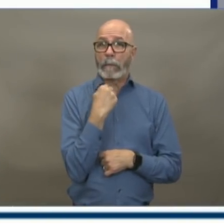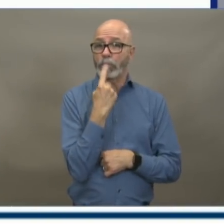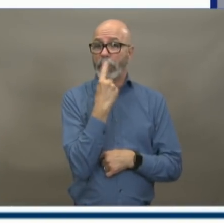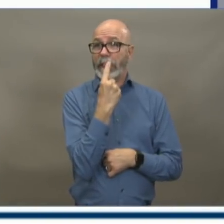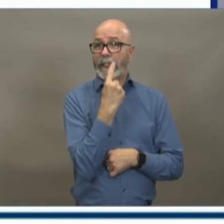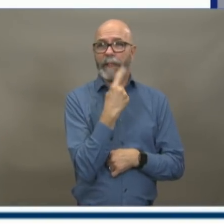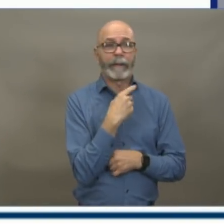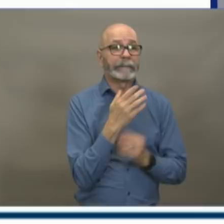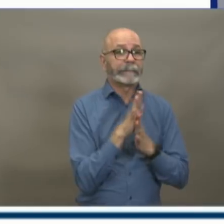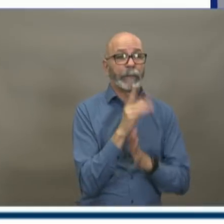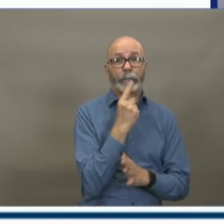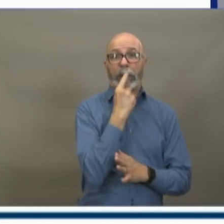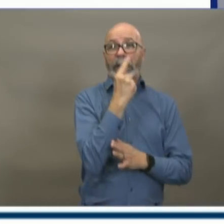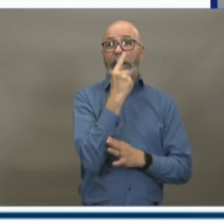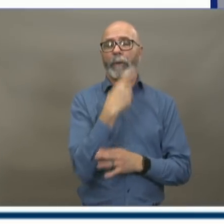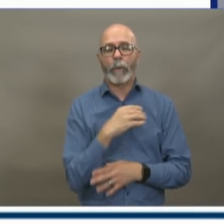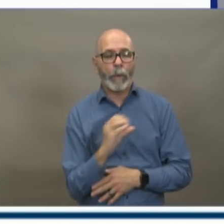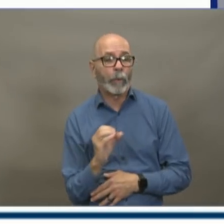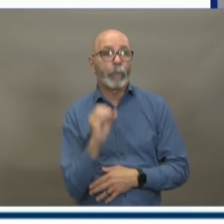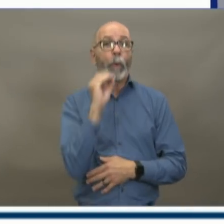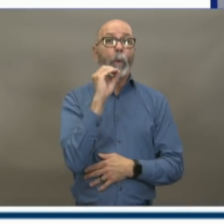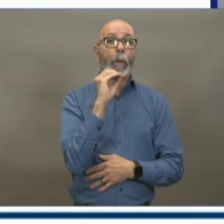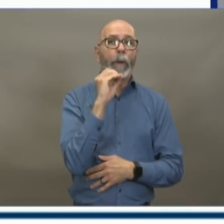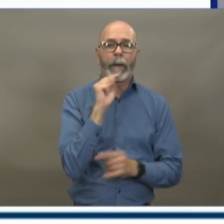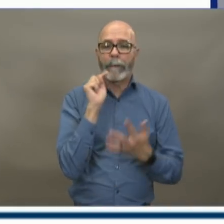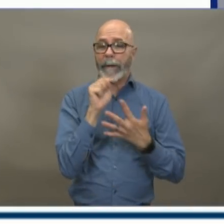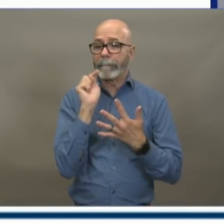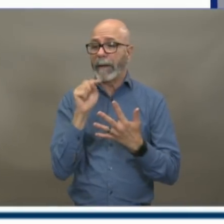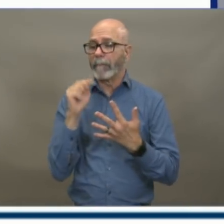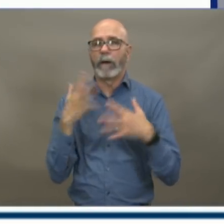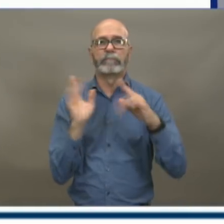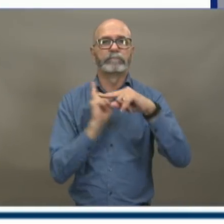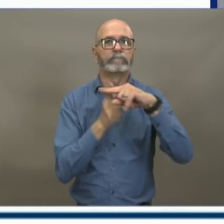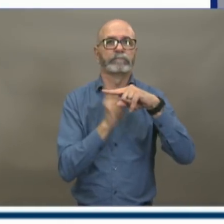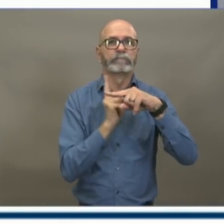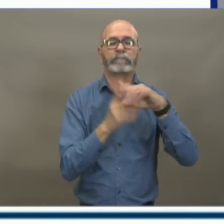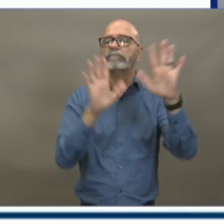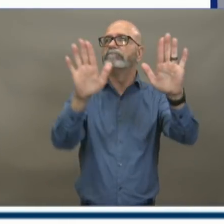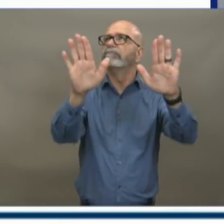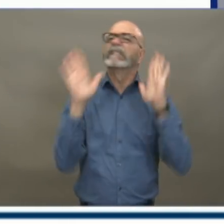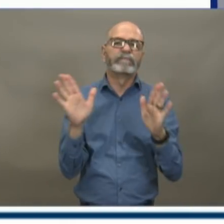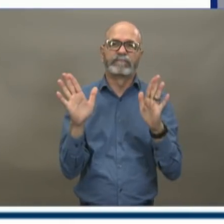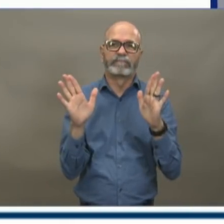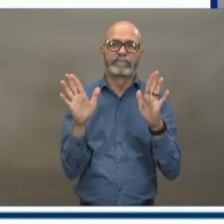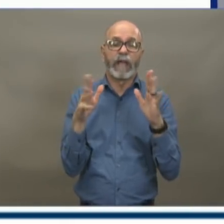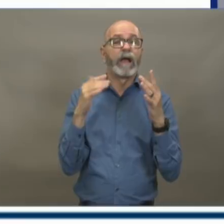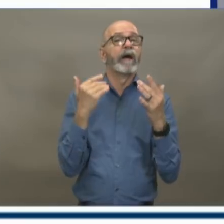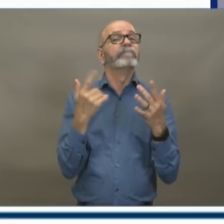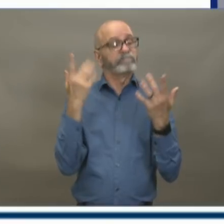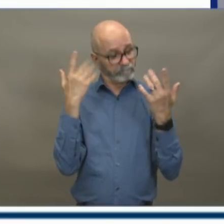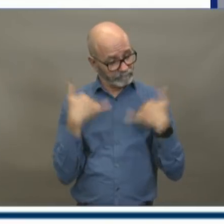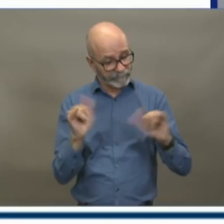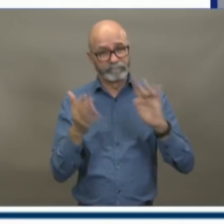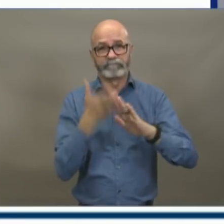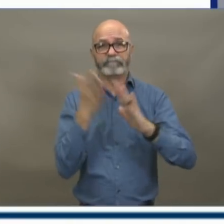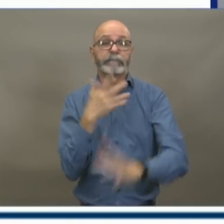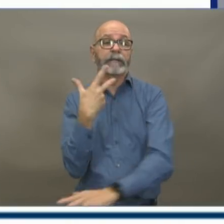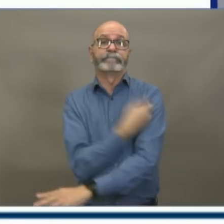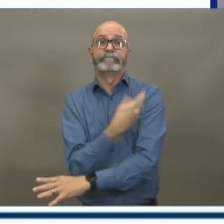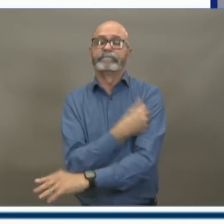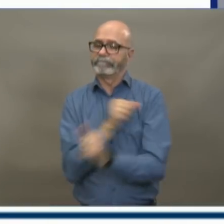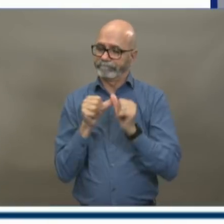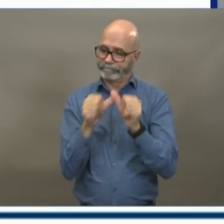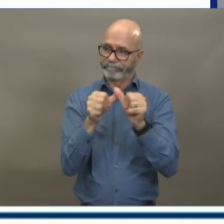even better, zero. And that is great news. Our vaccination program continues to roll out, but we have some serious concerns